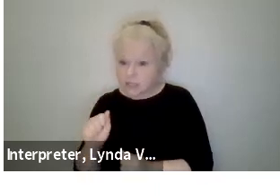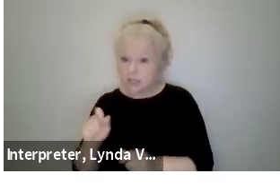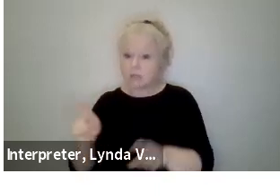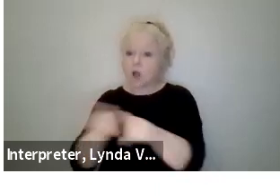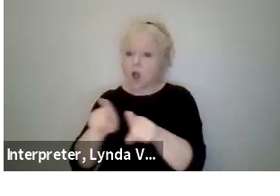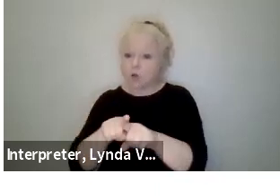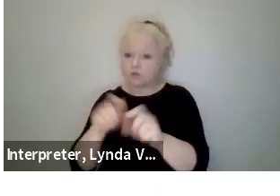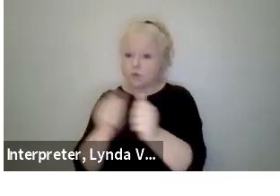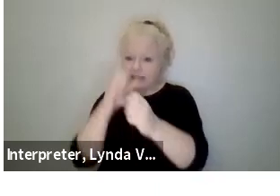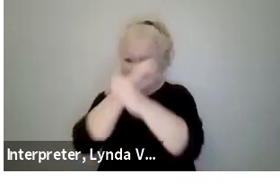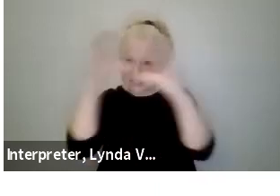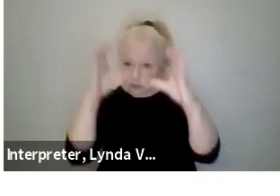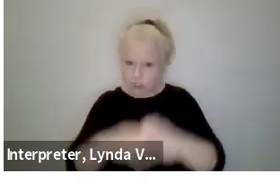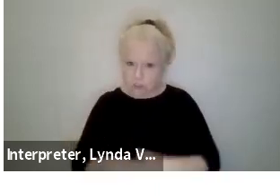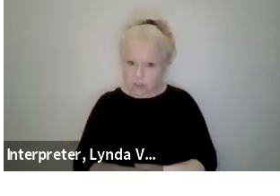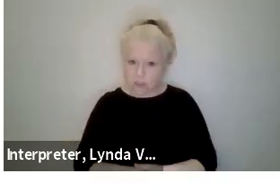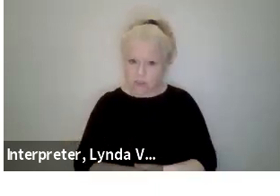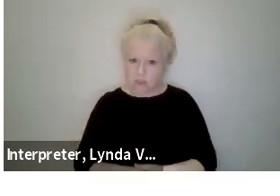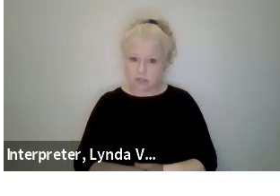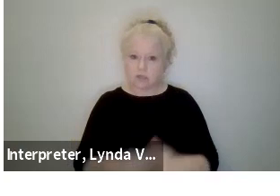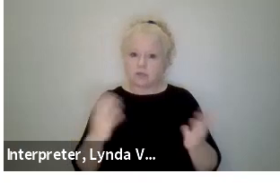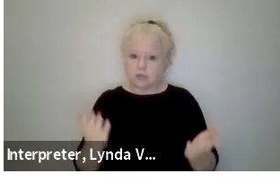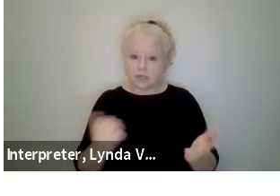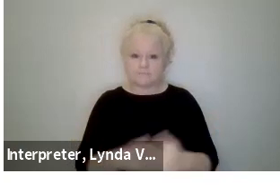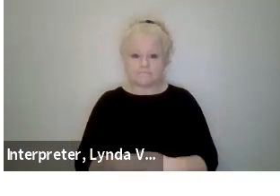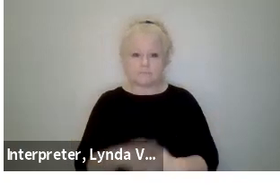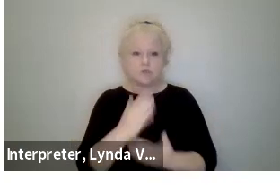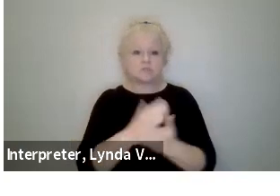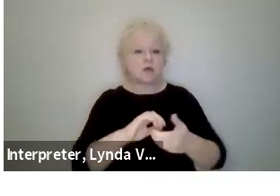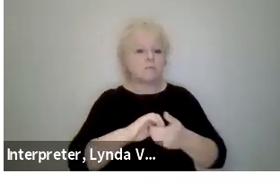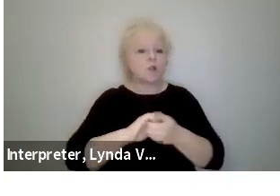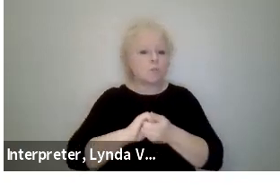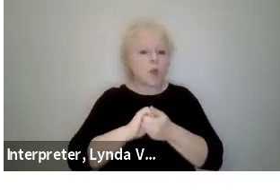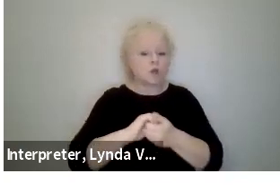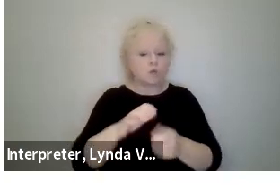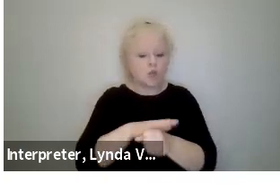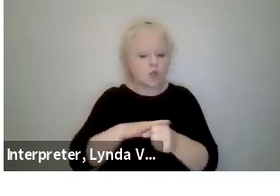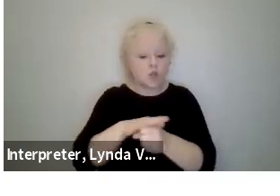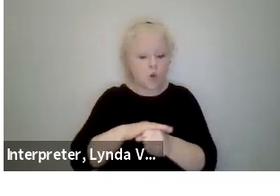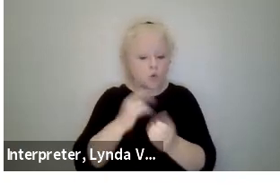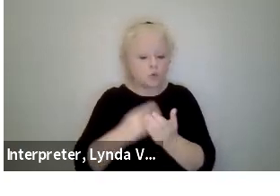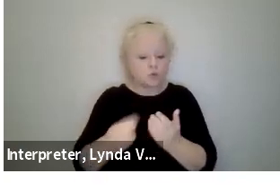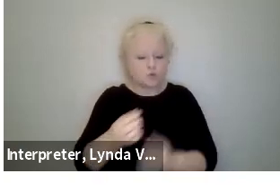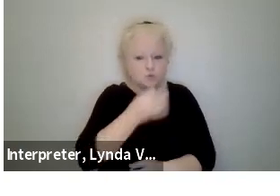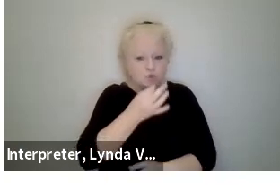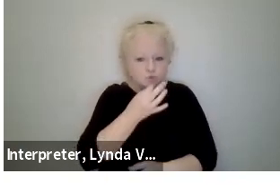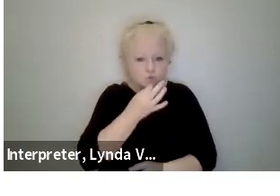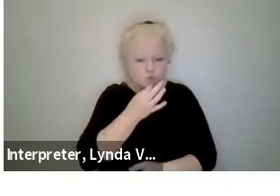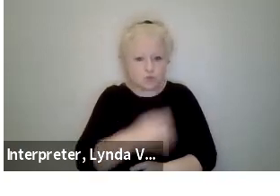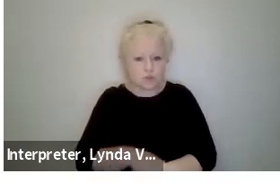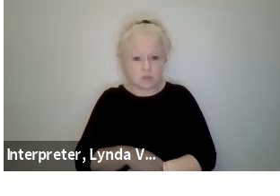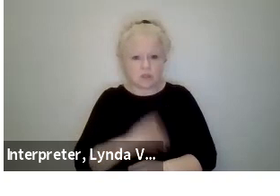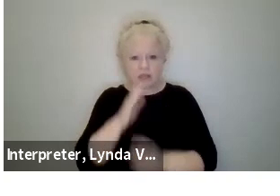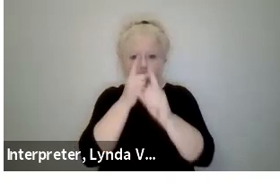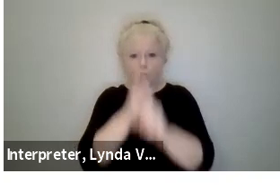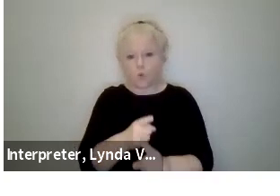there. We're hoping to partner with some local resources soon. It's one of their goals